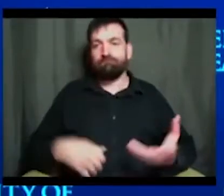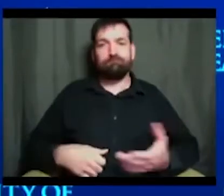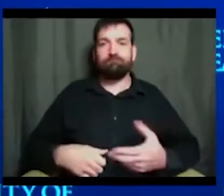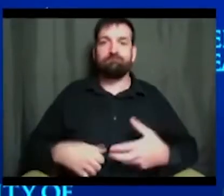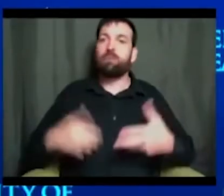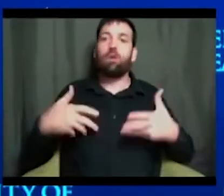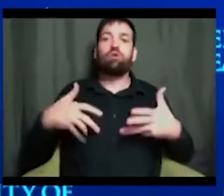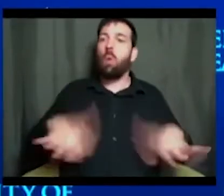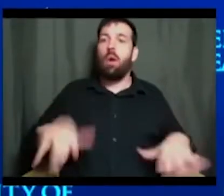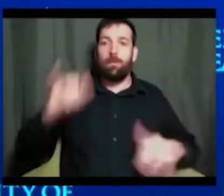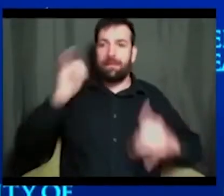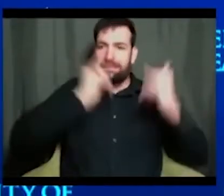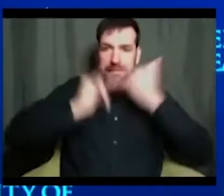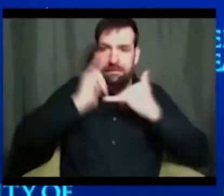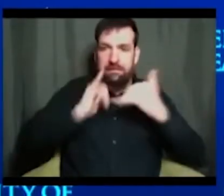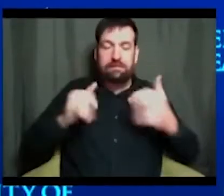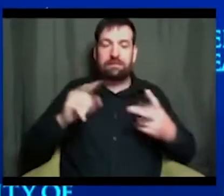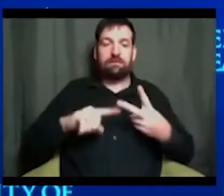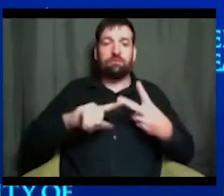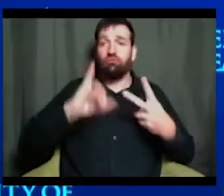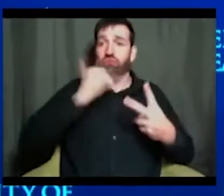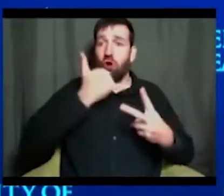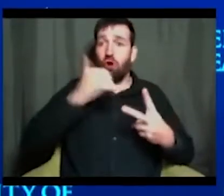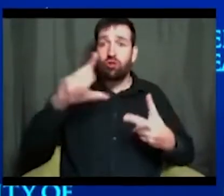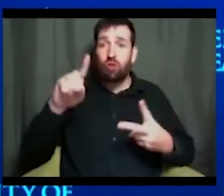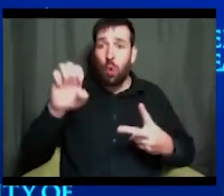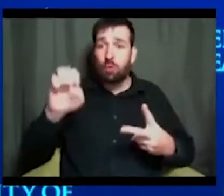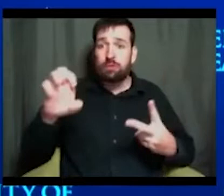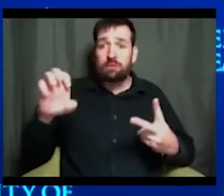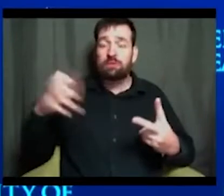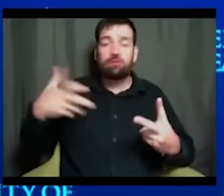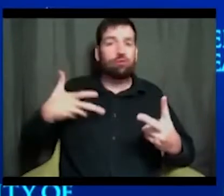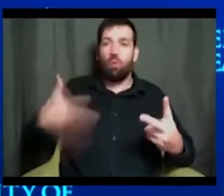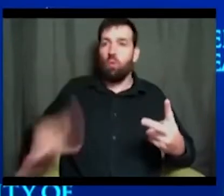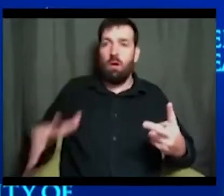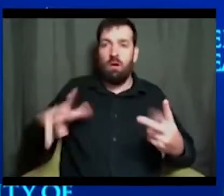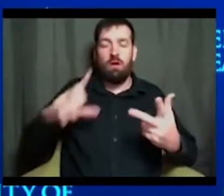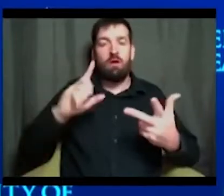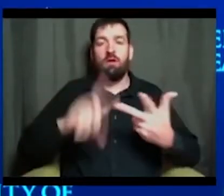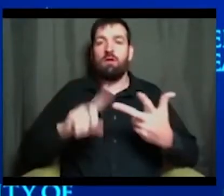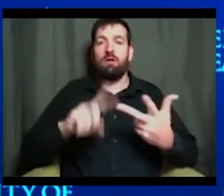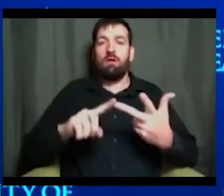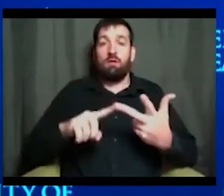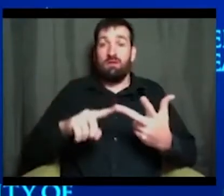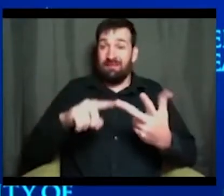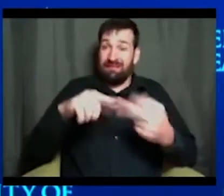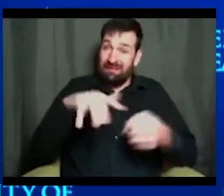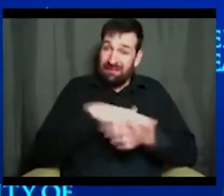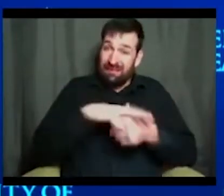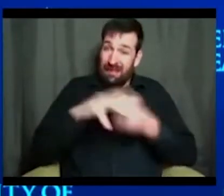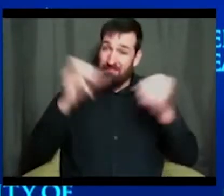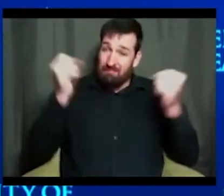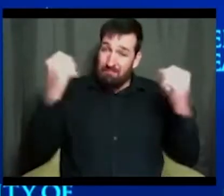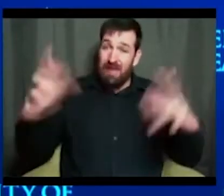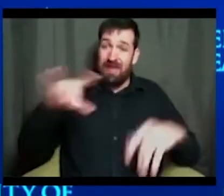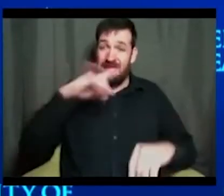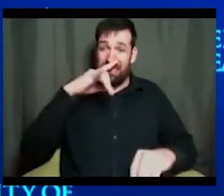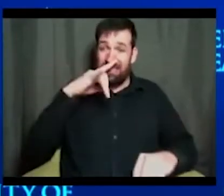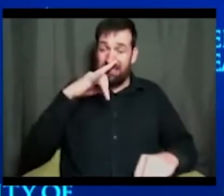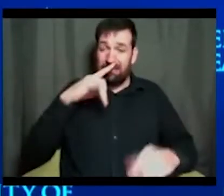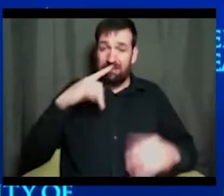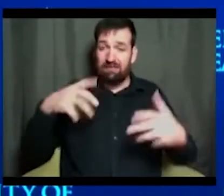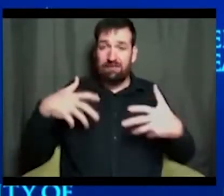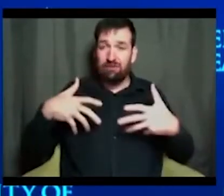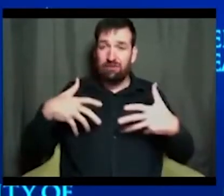want the wrong dose given to a kid. We don't want in a site where there's a bunch of kids around. We don't want one kid